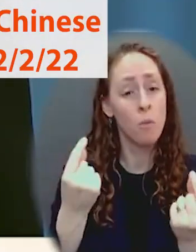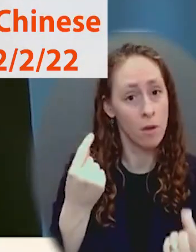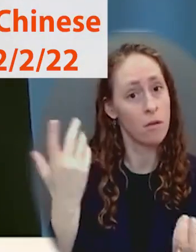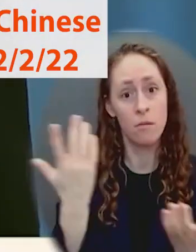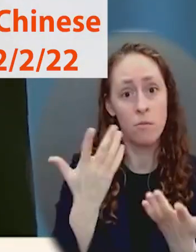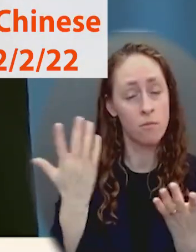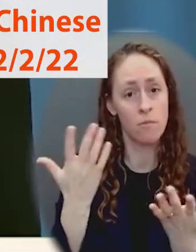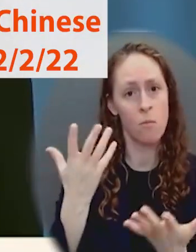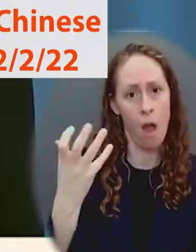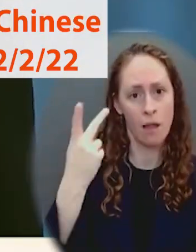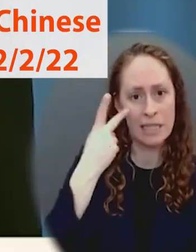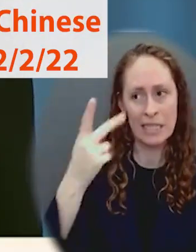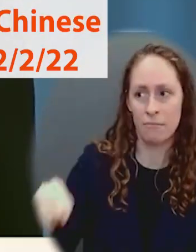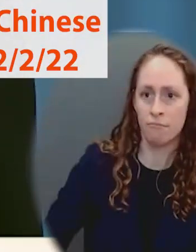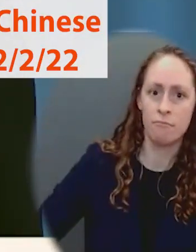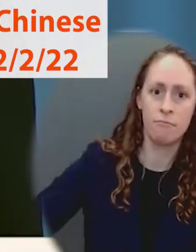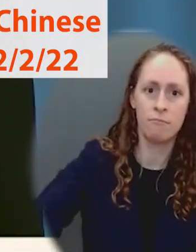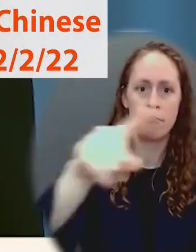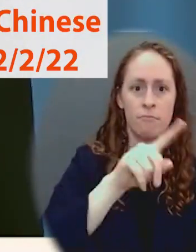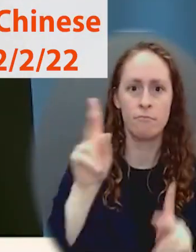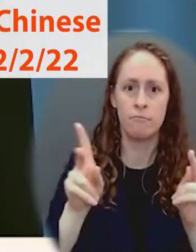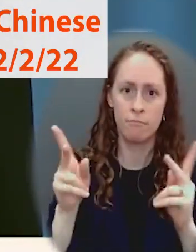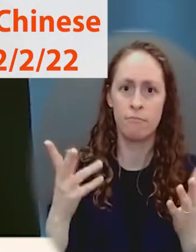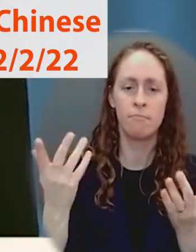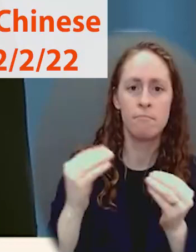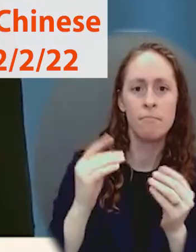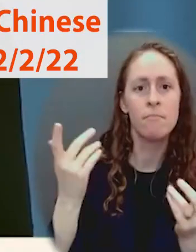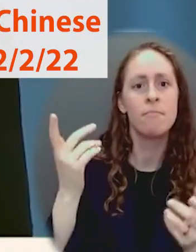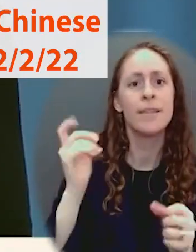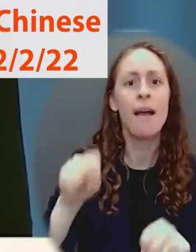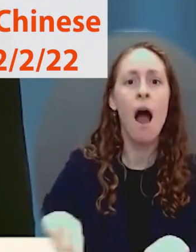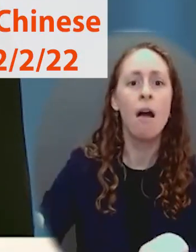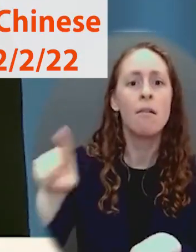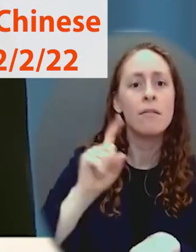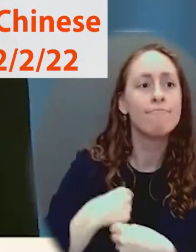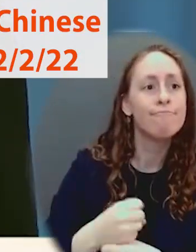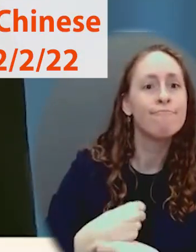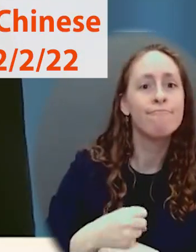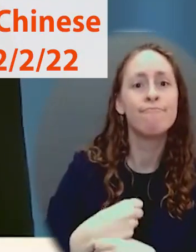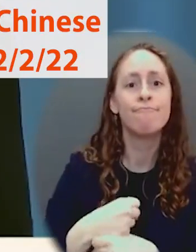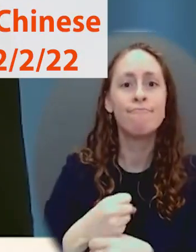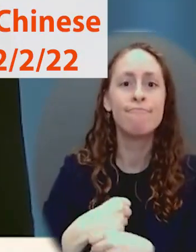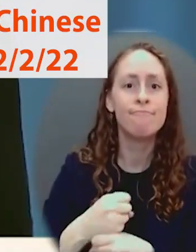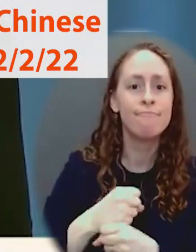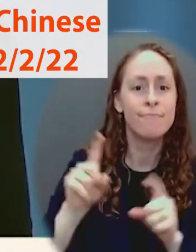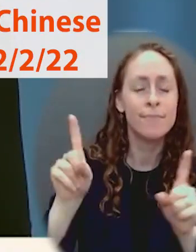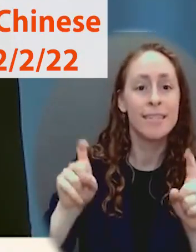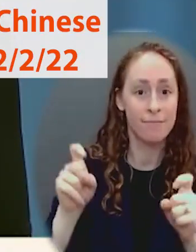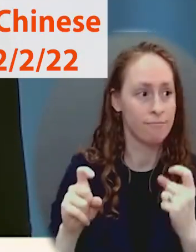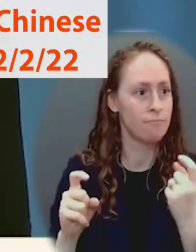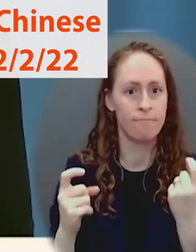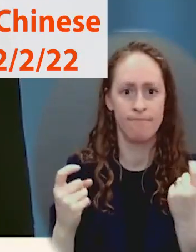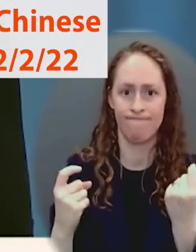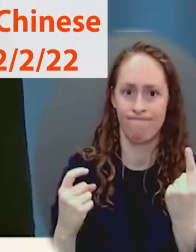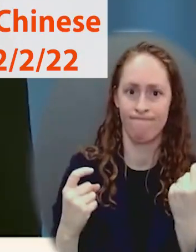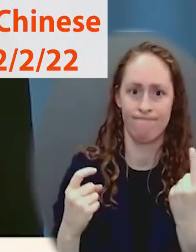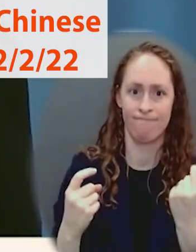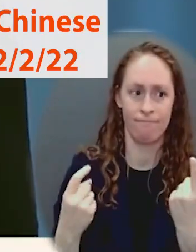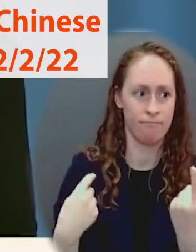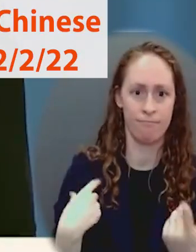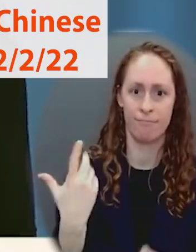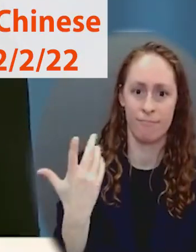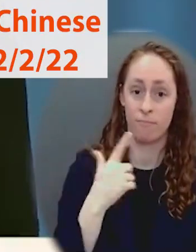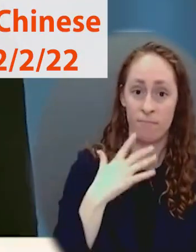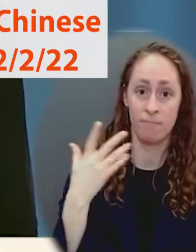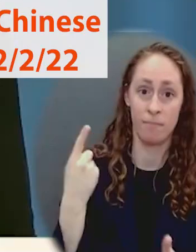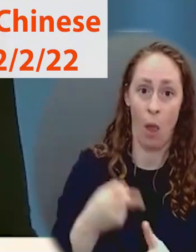meet a need that we had in this country for more tests and a shortage of tests, and the understandable demand from people across this country to get tests and